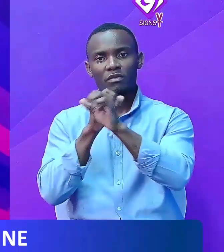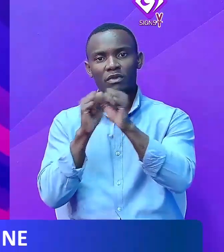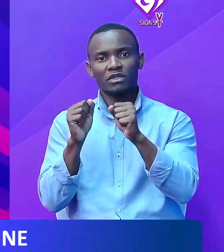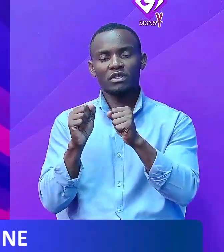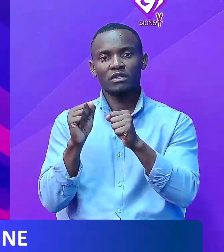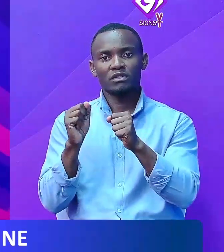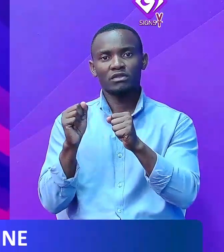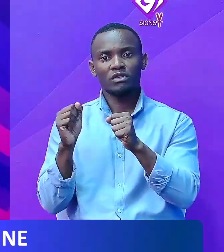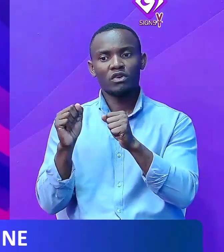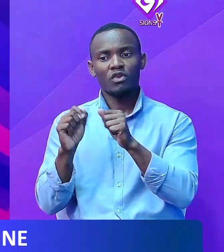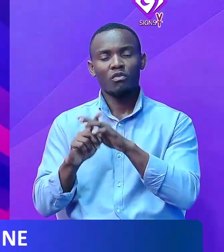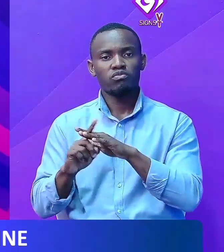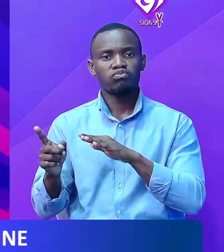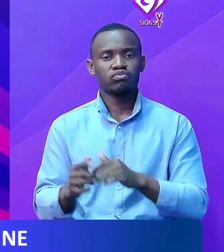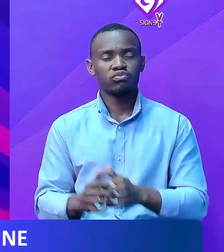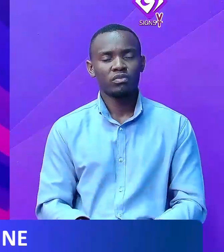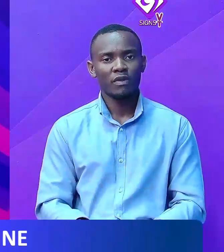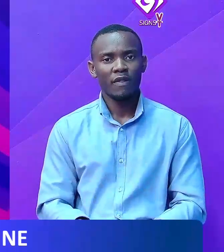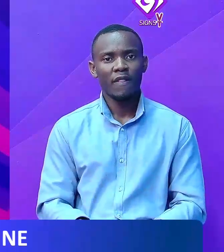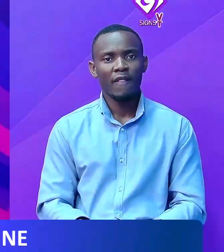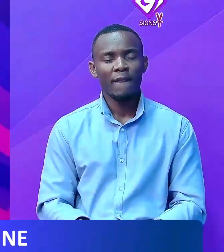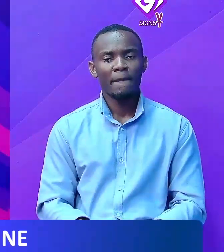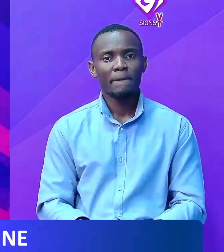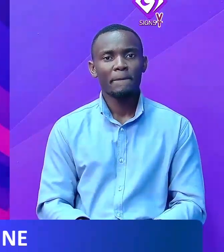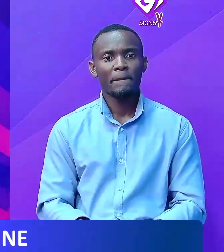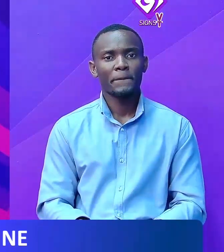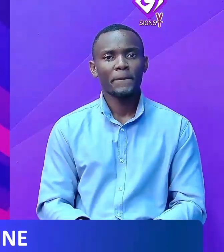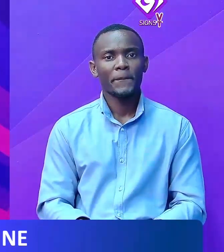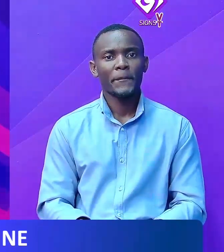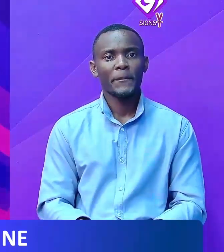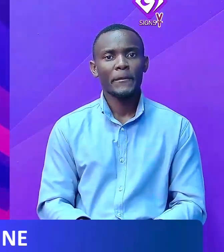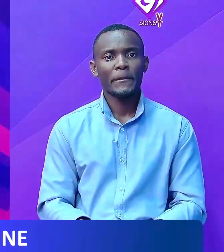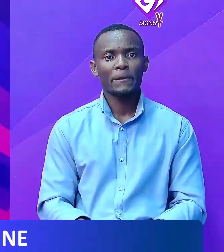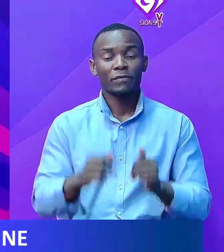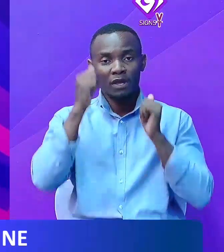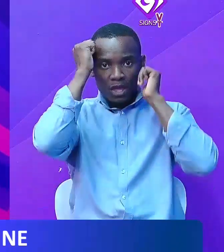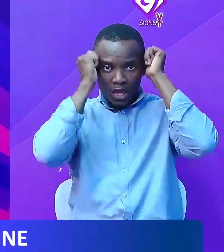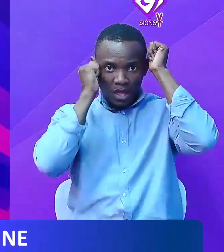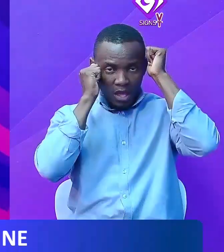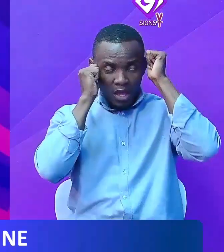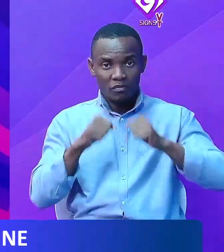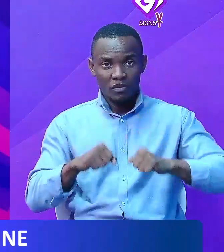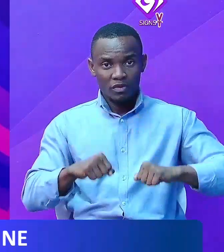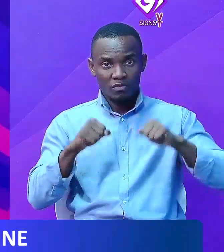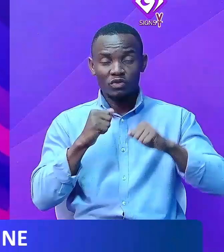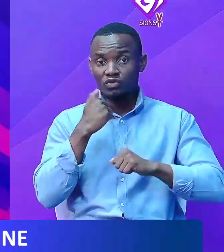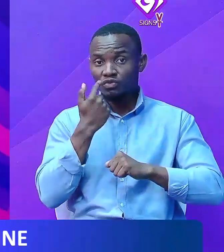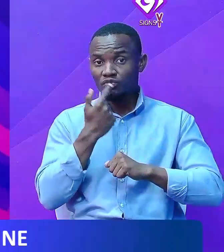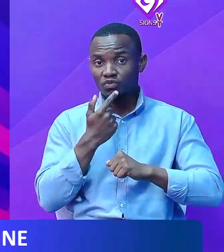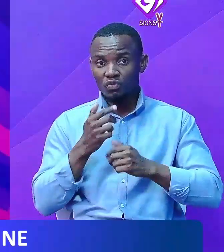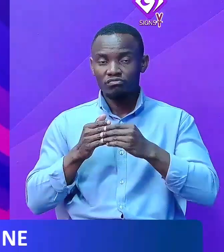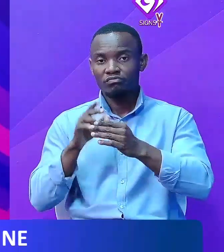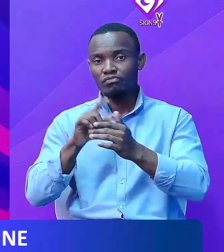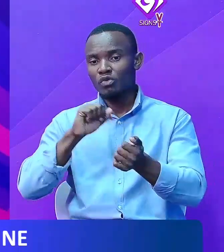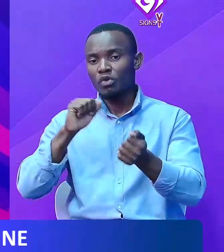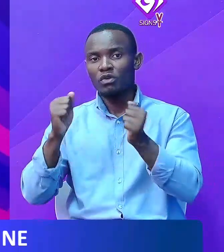the full details are as an army commander who led a mutiny in